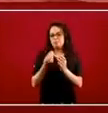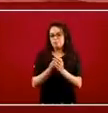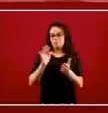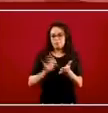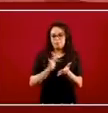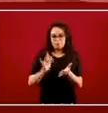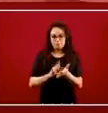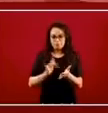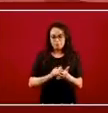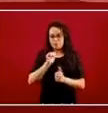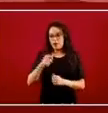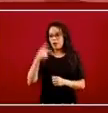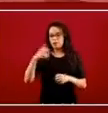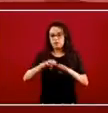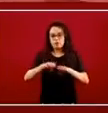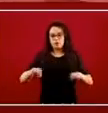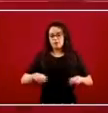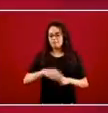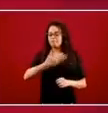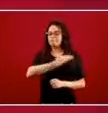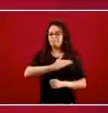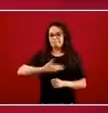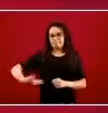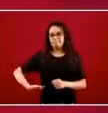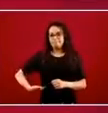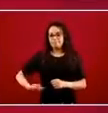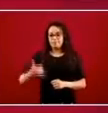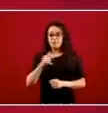National Digital Strategy Office of the Presidency.